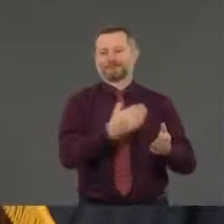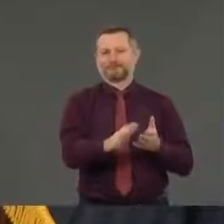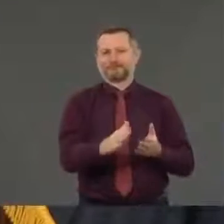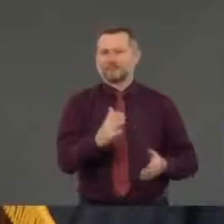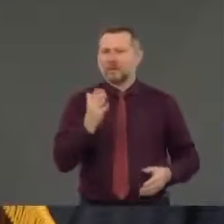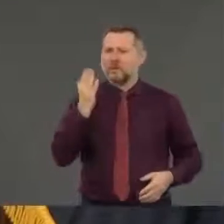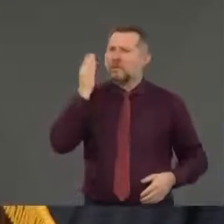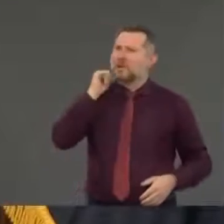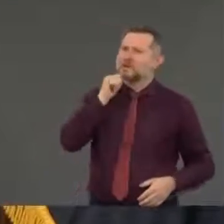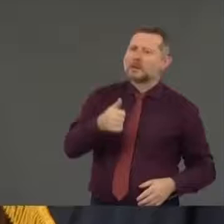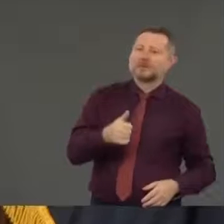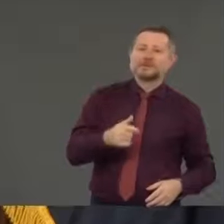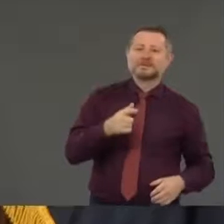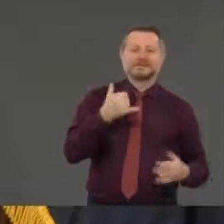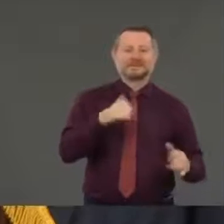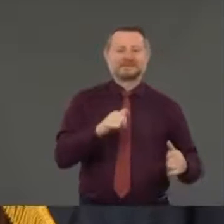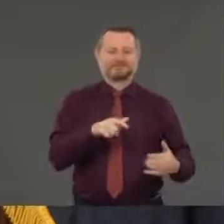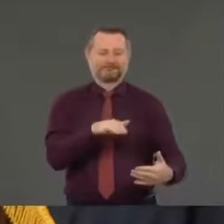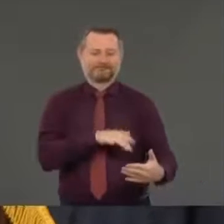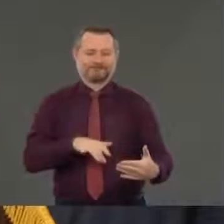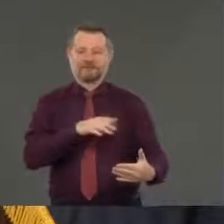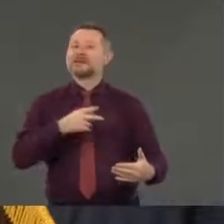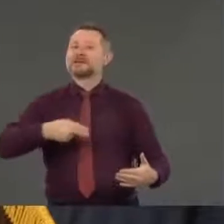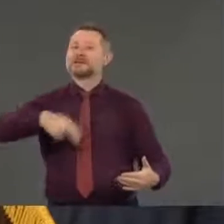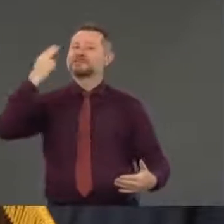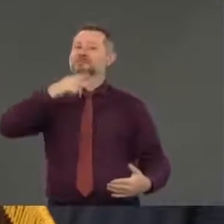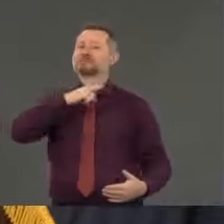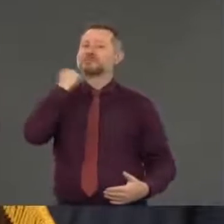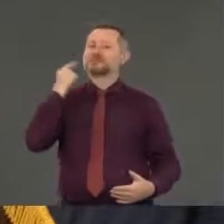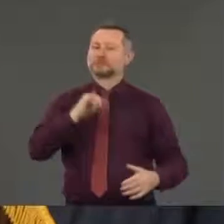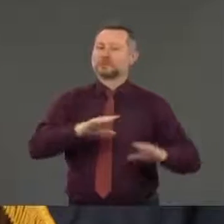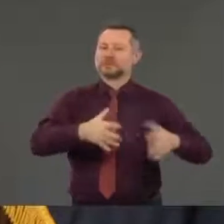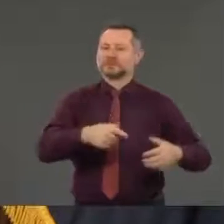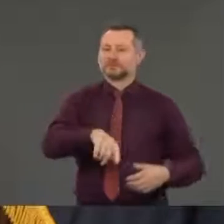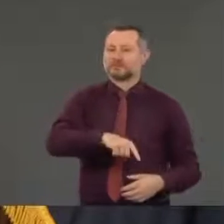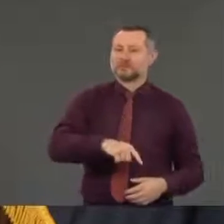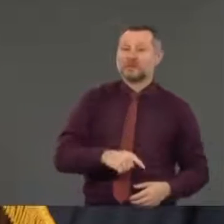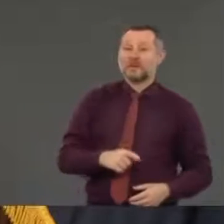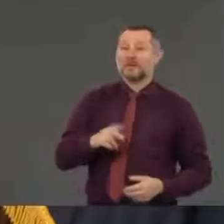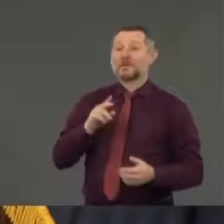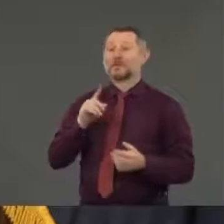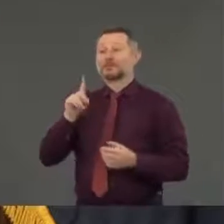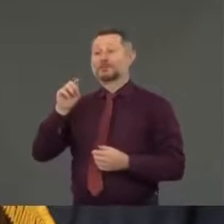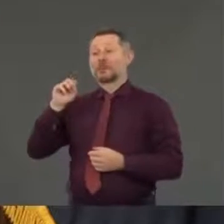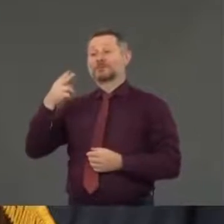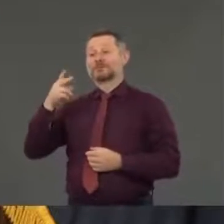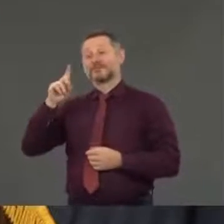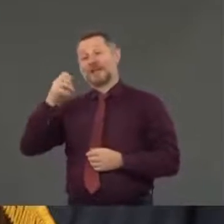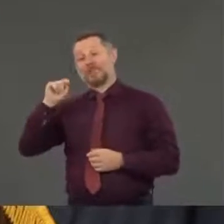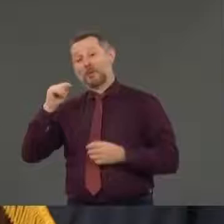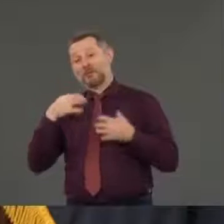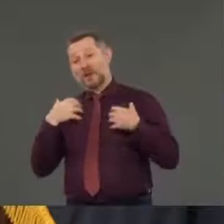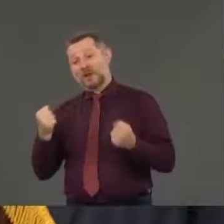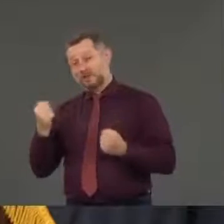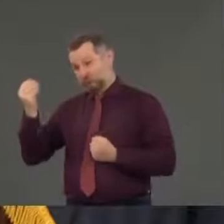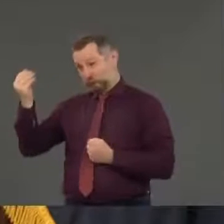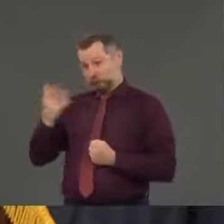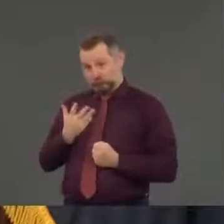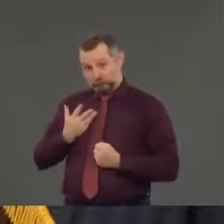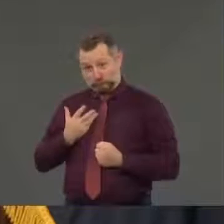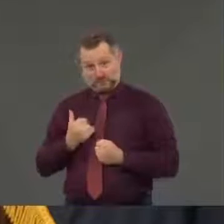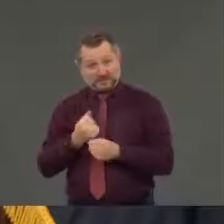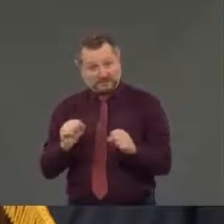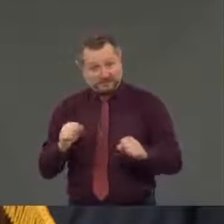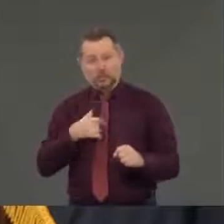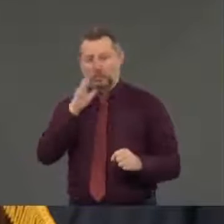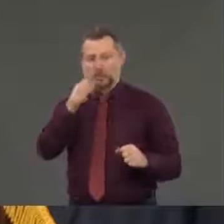still studying it. There's still a high risk. And when the health department advises me that it's safe, we'll do it. I understand